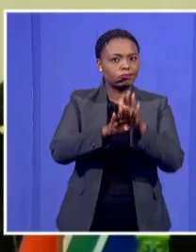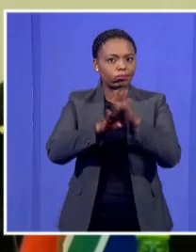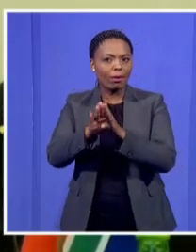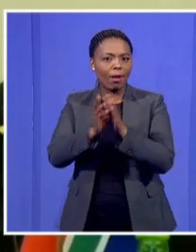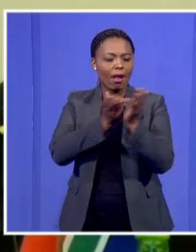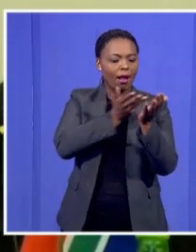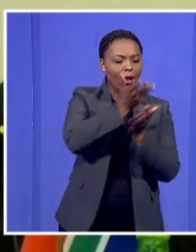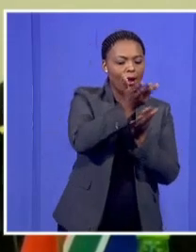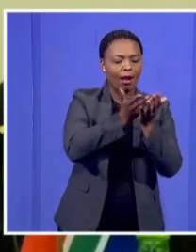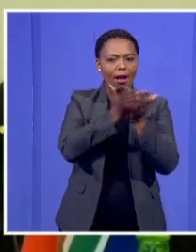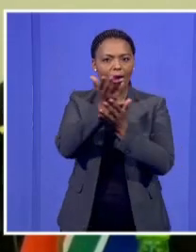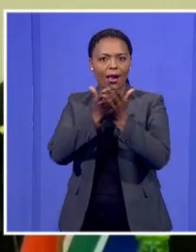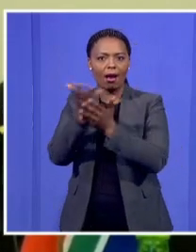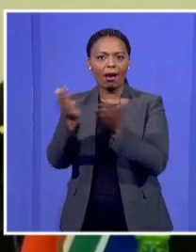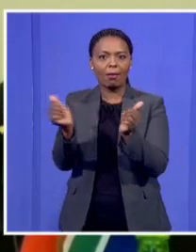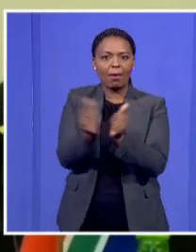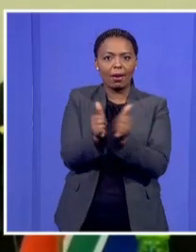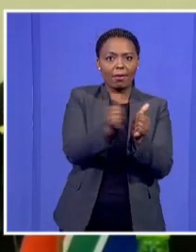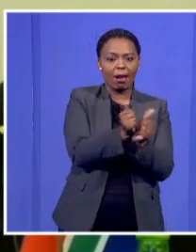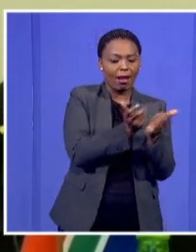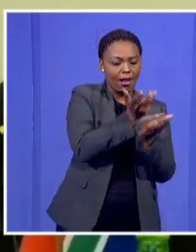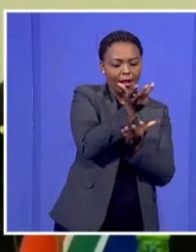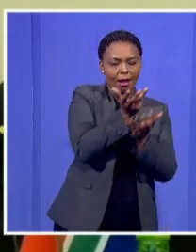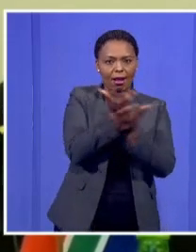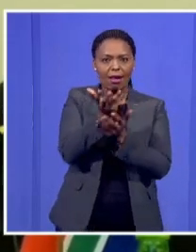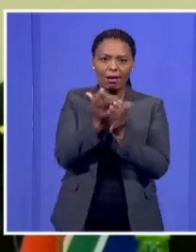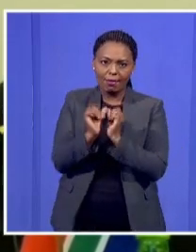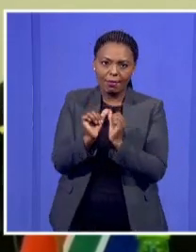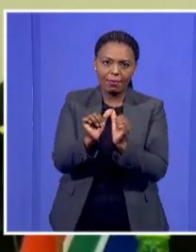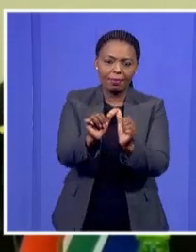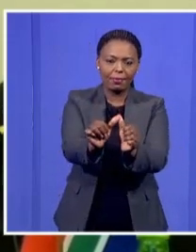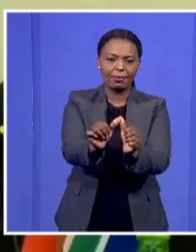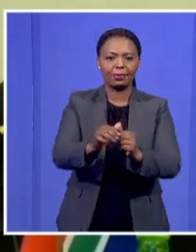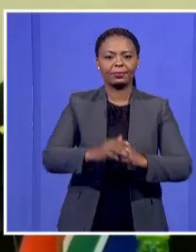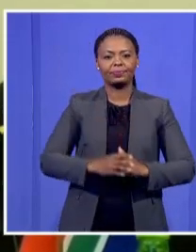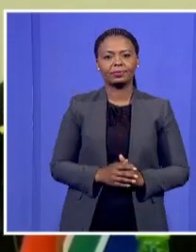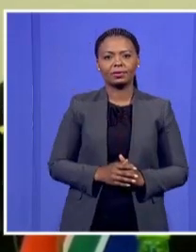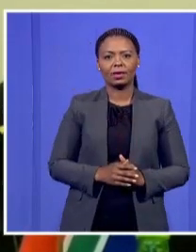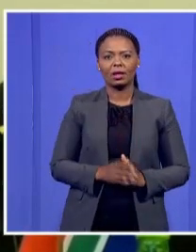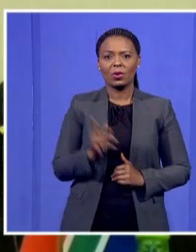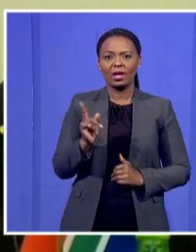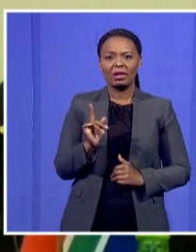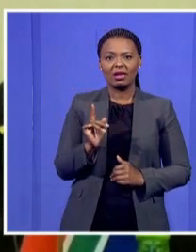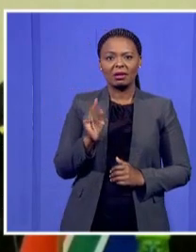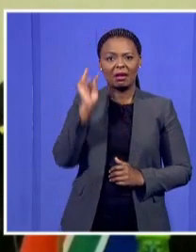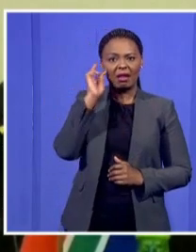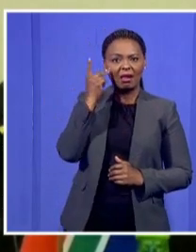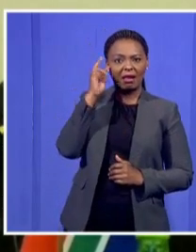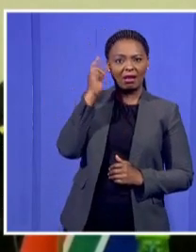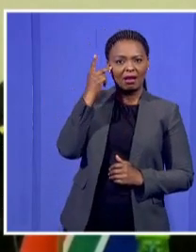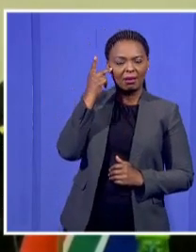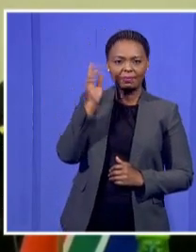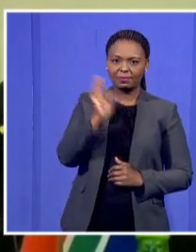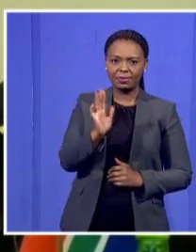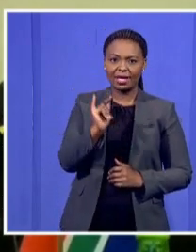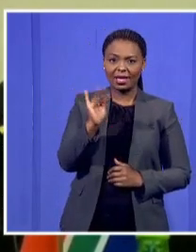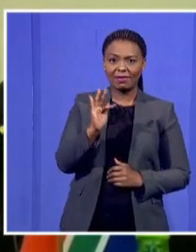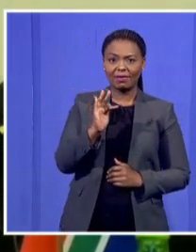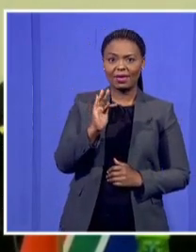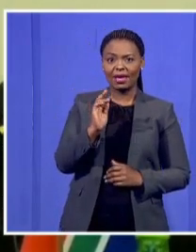between all parties, and I hope that you do not hesitate to seek help when